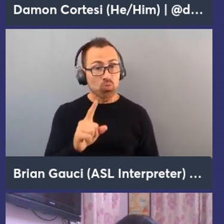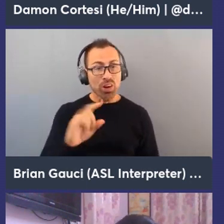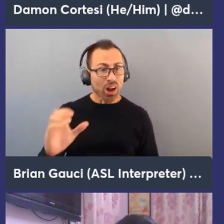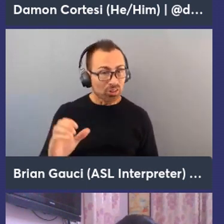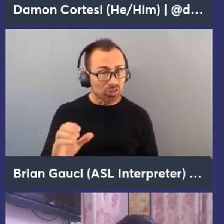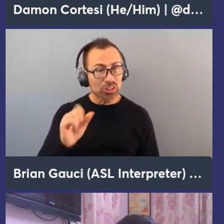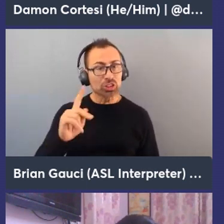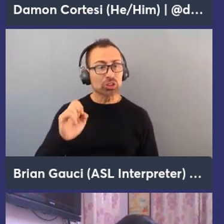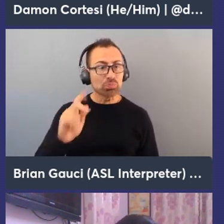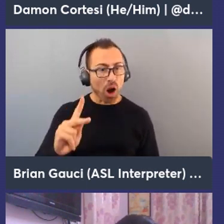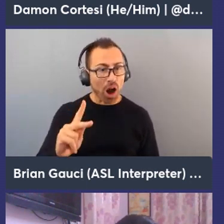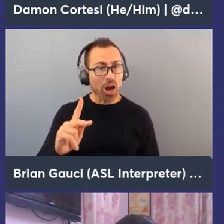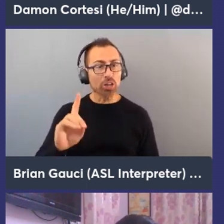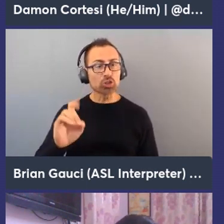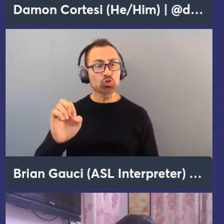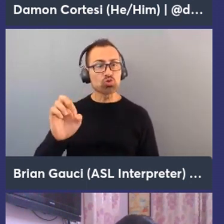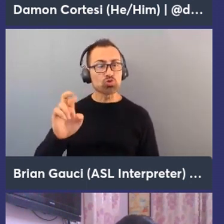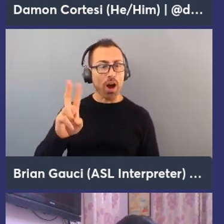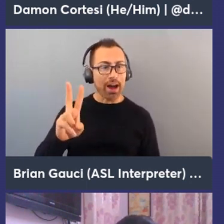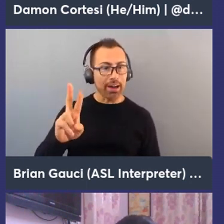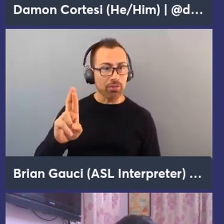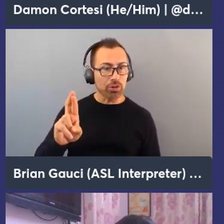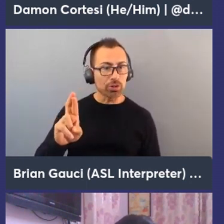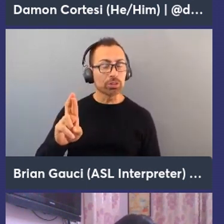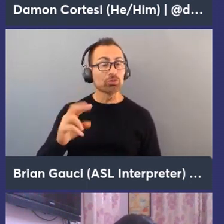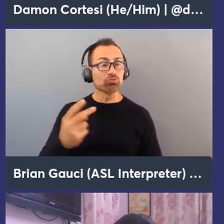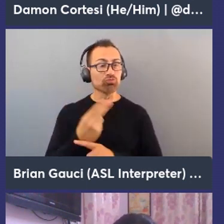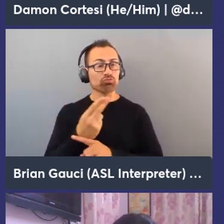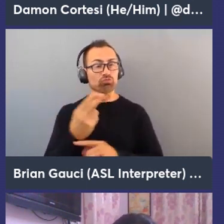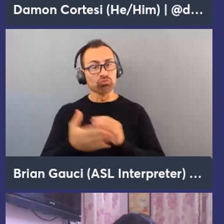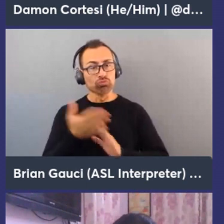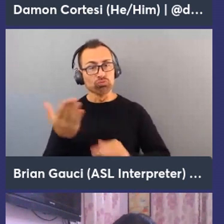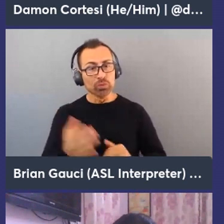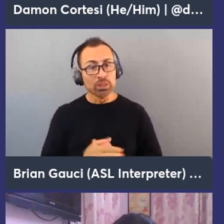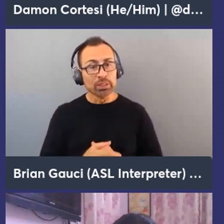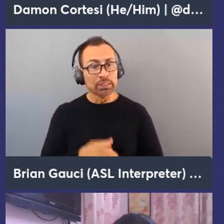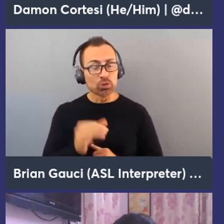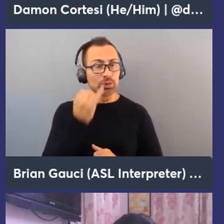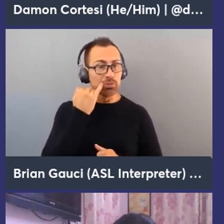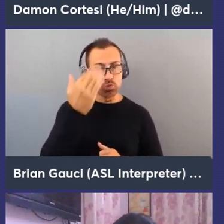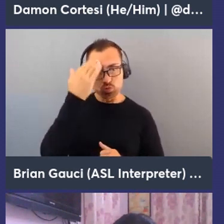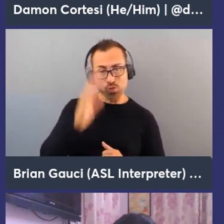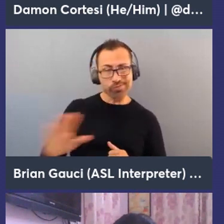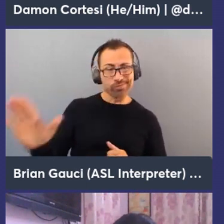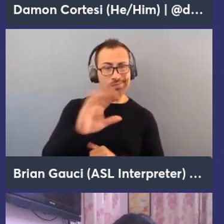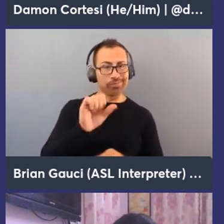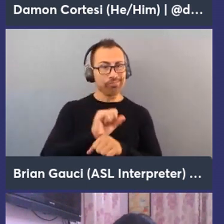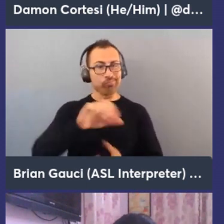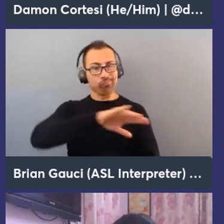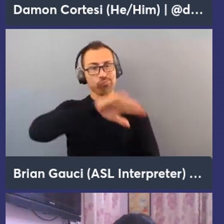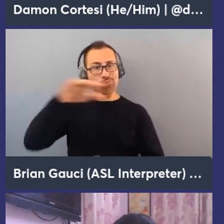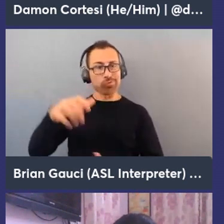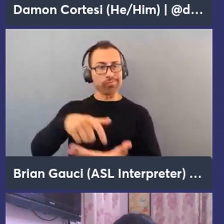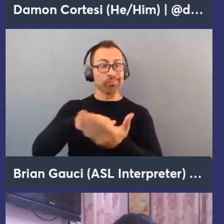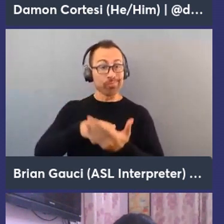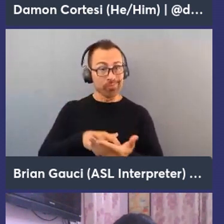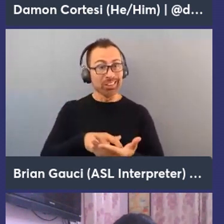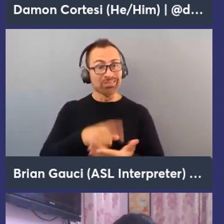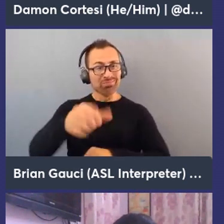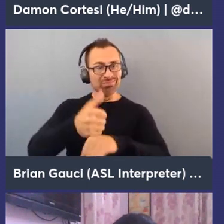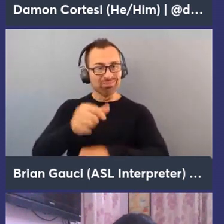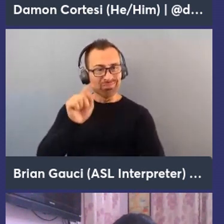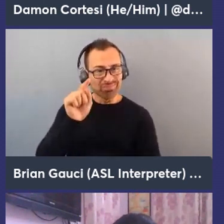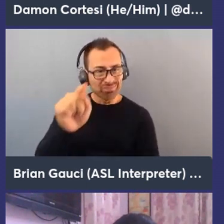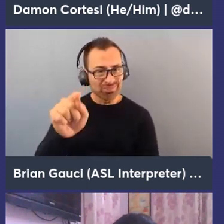of your driver or the size of your executor. So if you have a good idea of what your workload needs, you can do that there. The other thing that's really important,